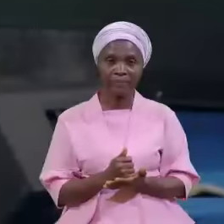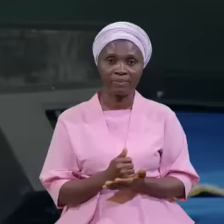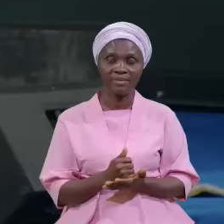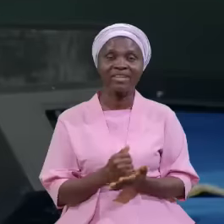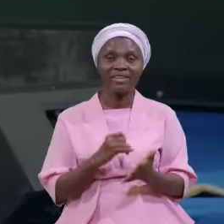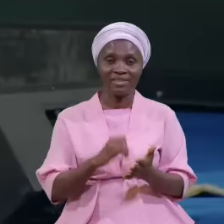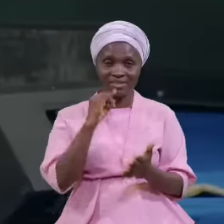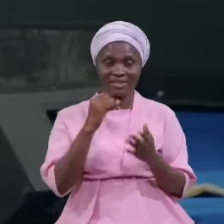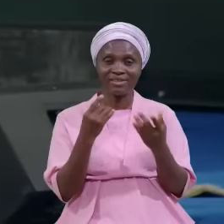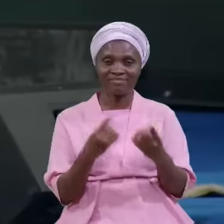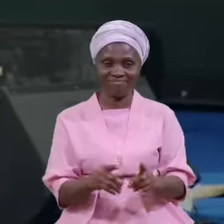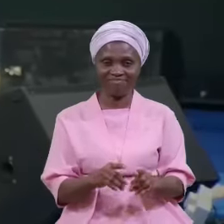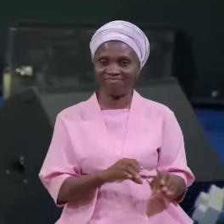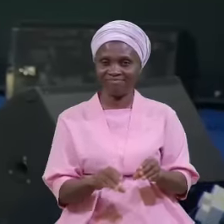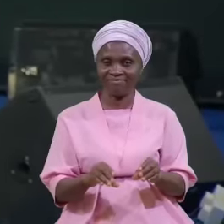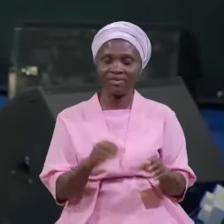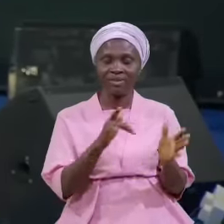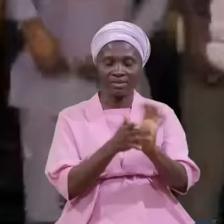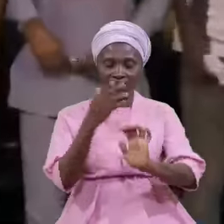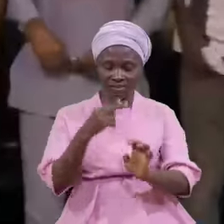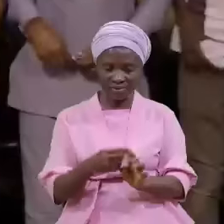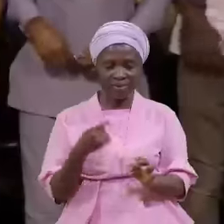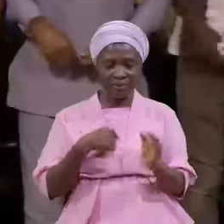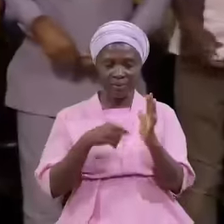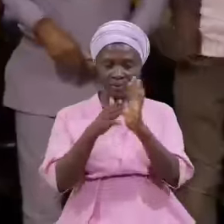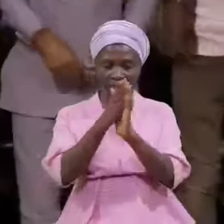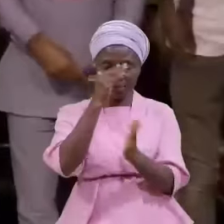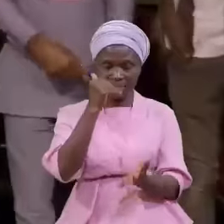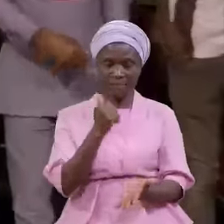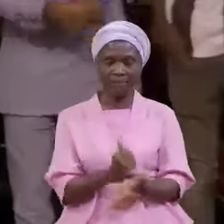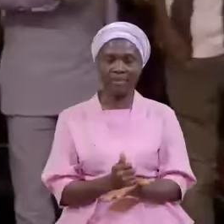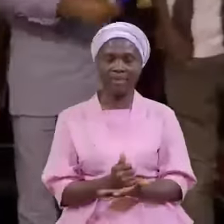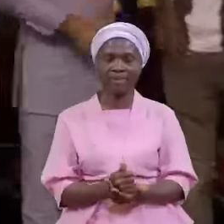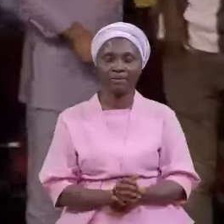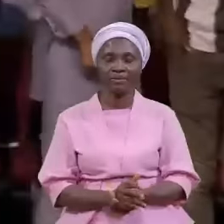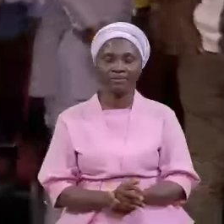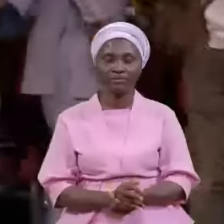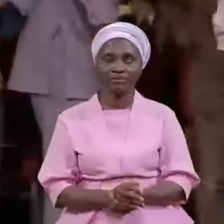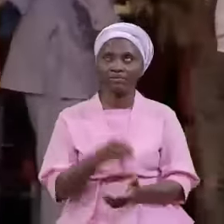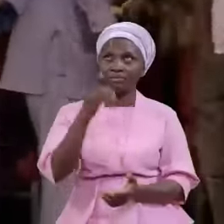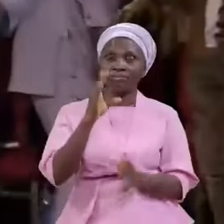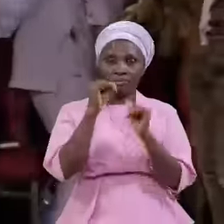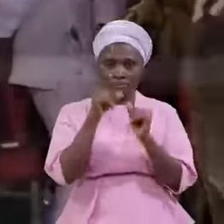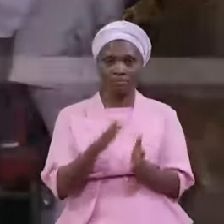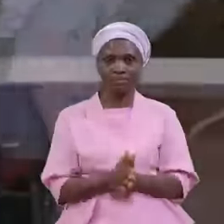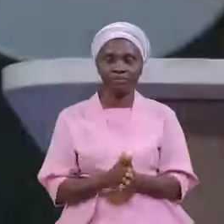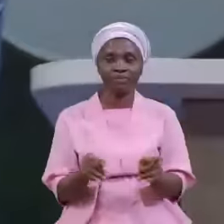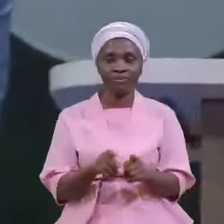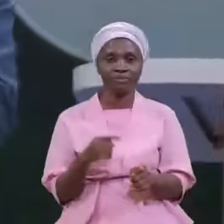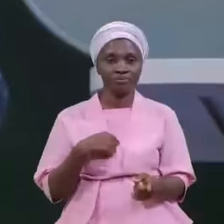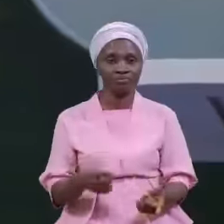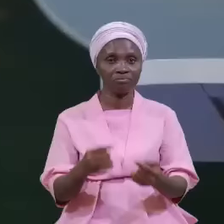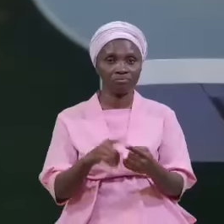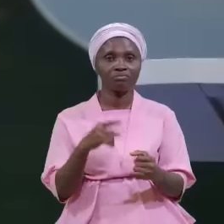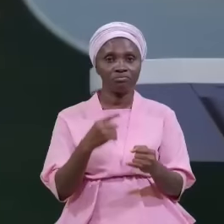In Jesus' name we pray. God bless you as we come to the final